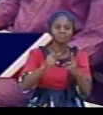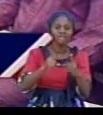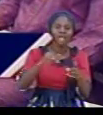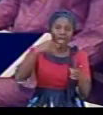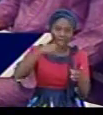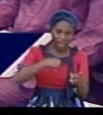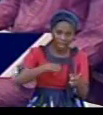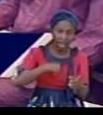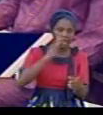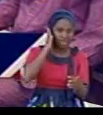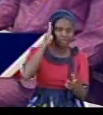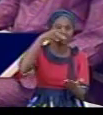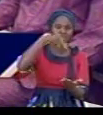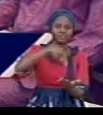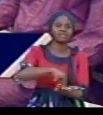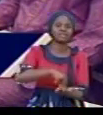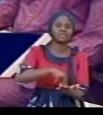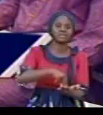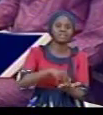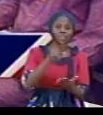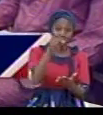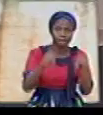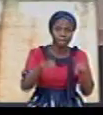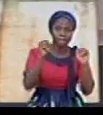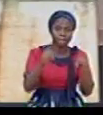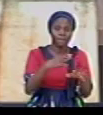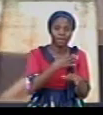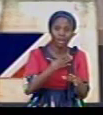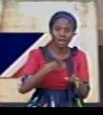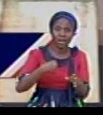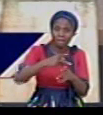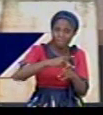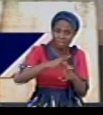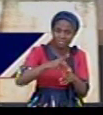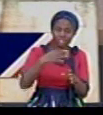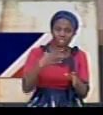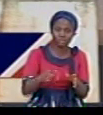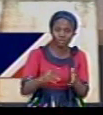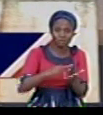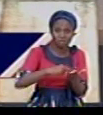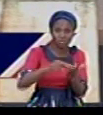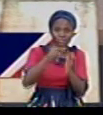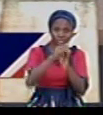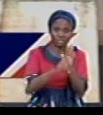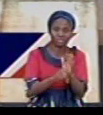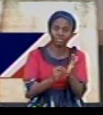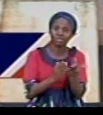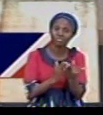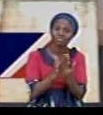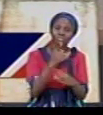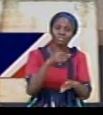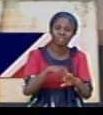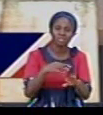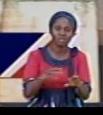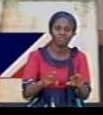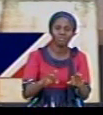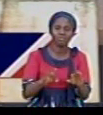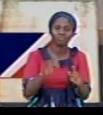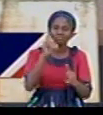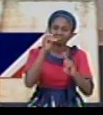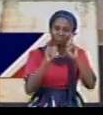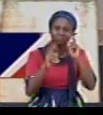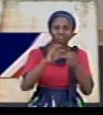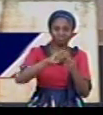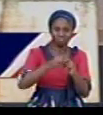voice. You will stand in the of righteousness during trials. It's